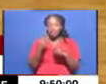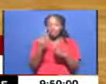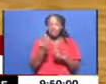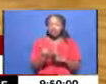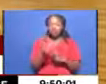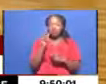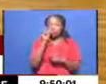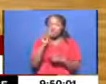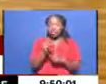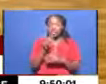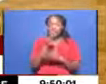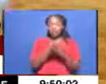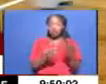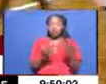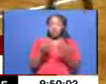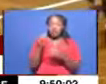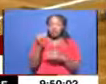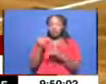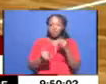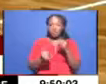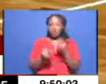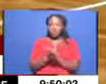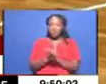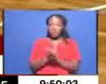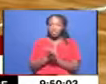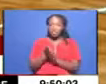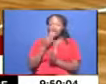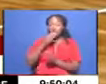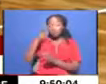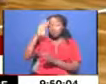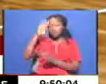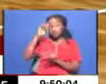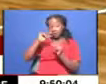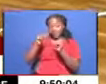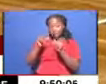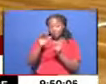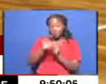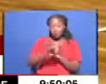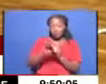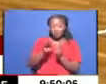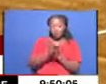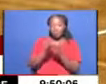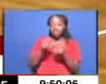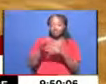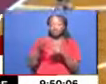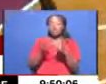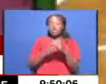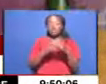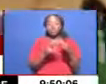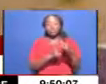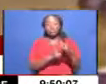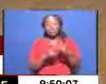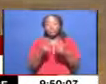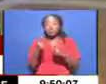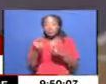quarterfinals of the games in Brazil. Previously at the group stage, Kenya lost 97-28 to